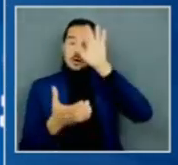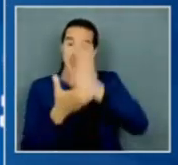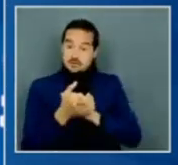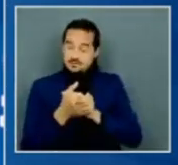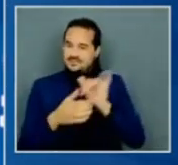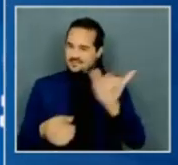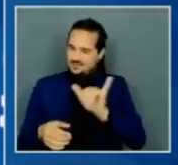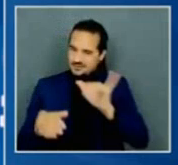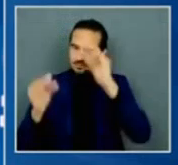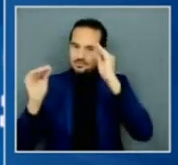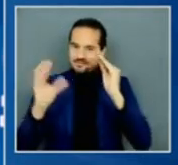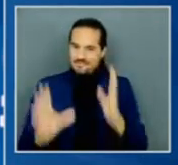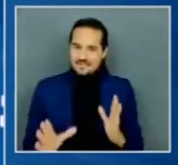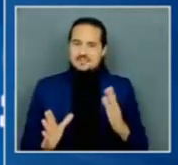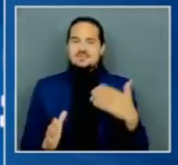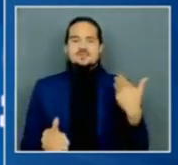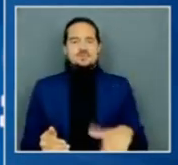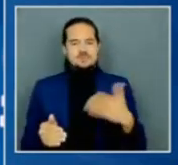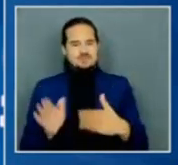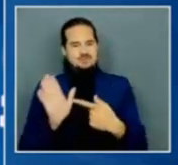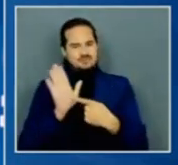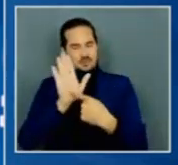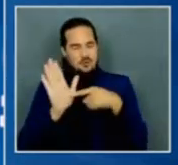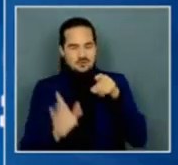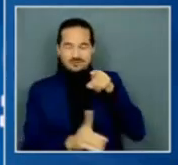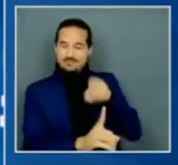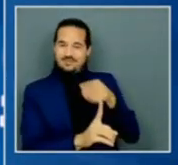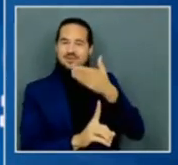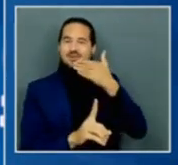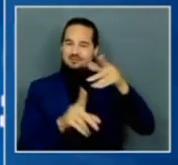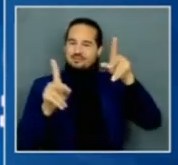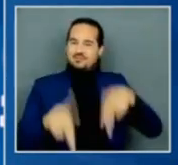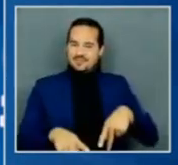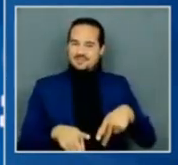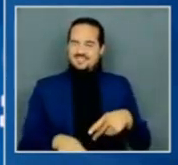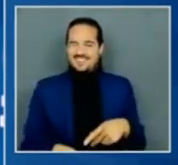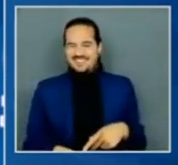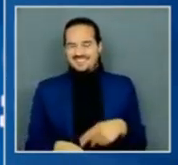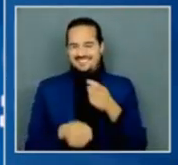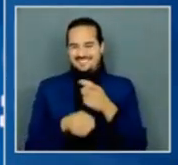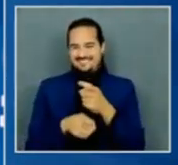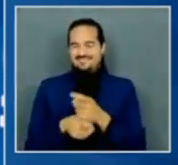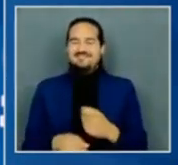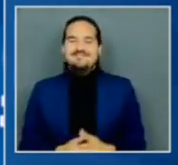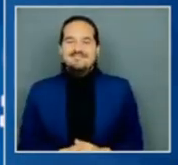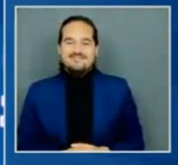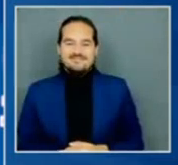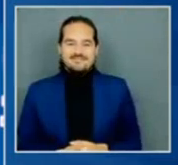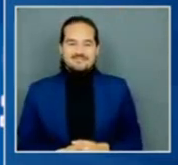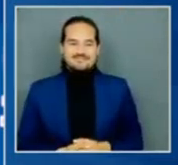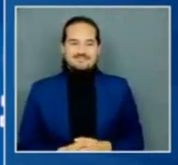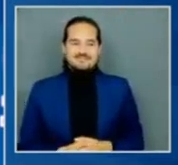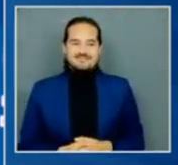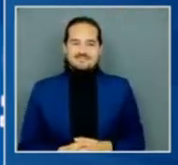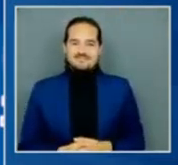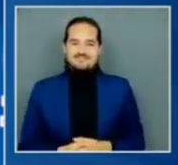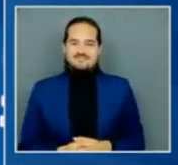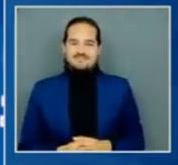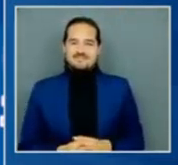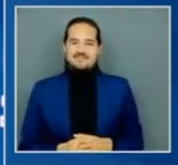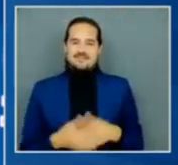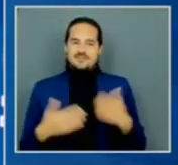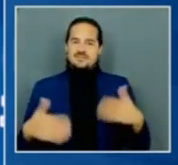his husband is an educator. Always, always a mark of good character, is the way I look at it. And by the way, Jill and I